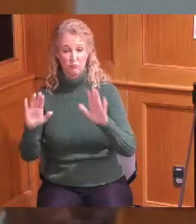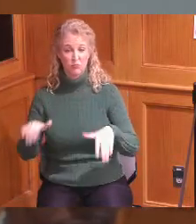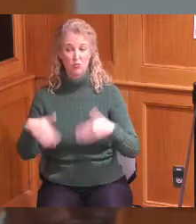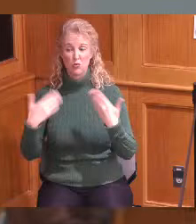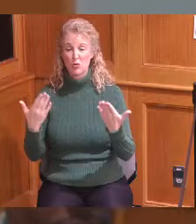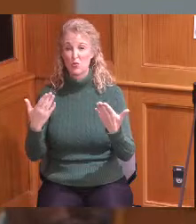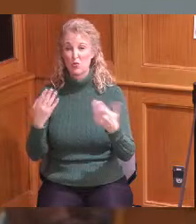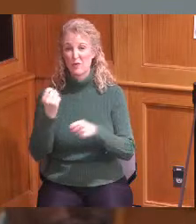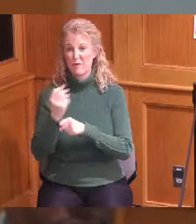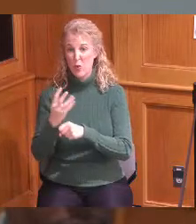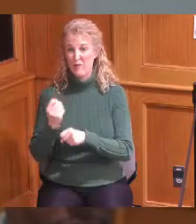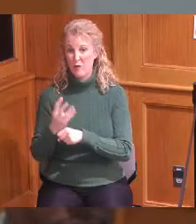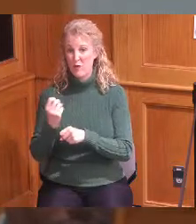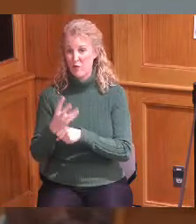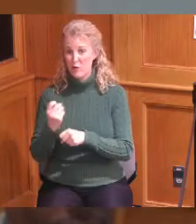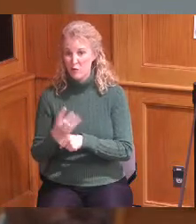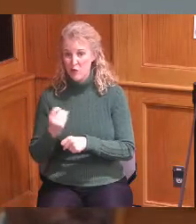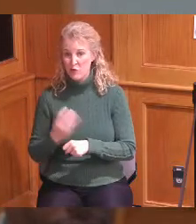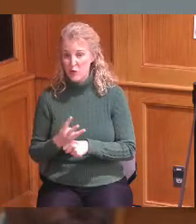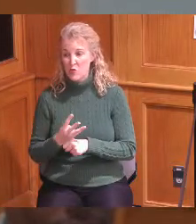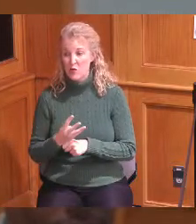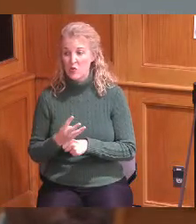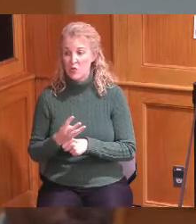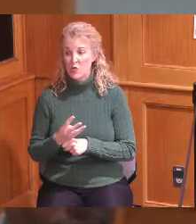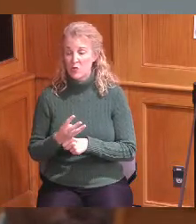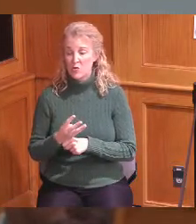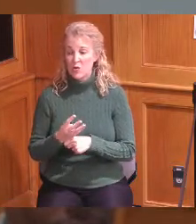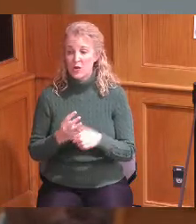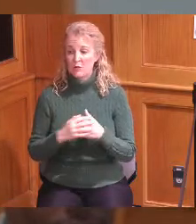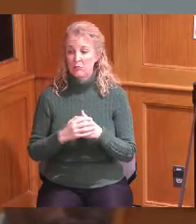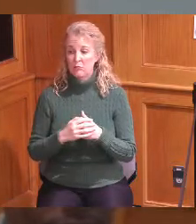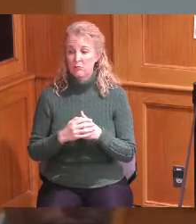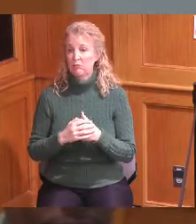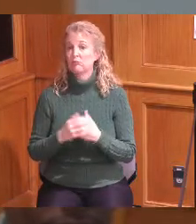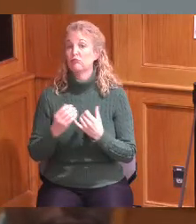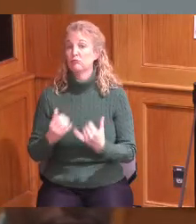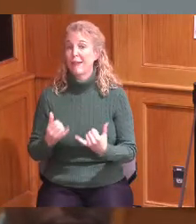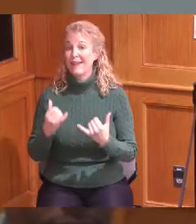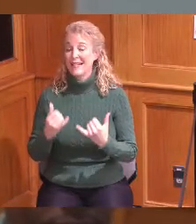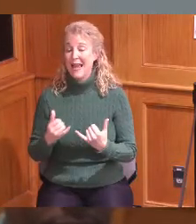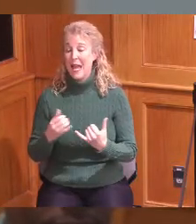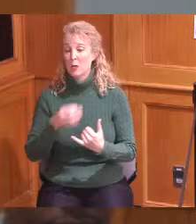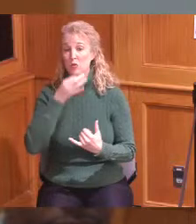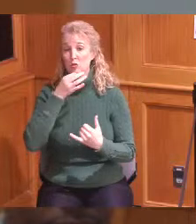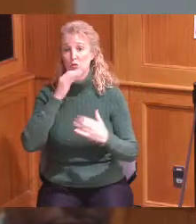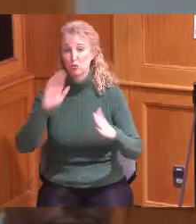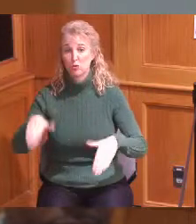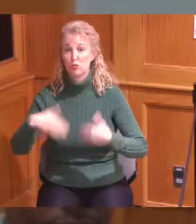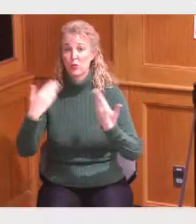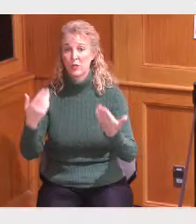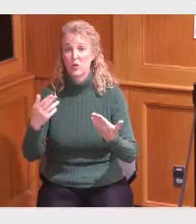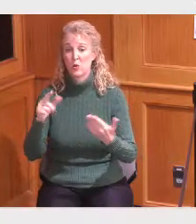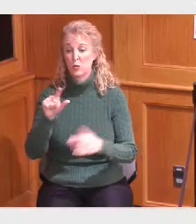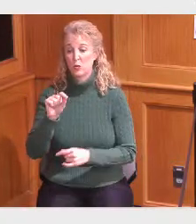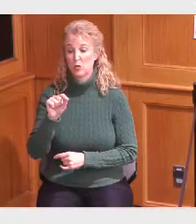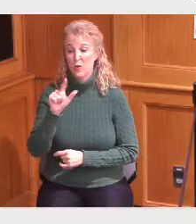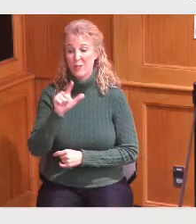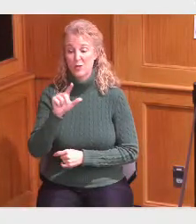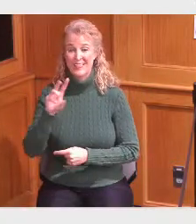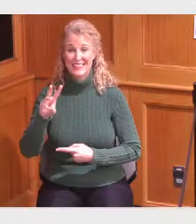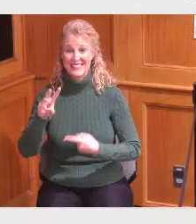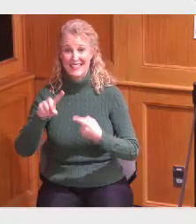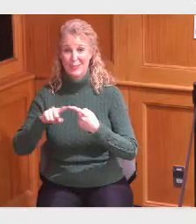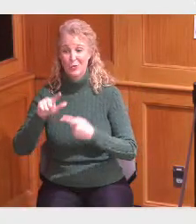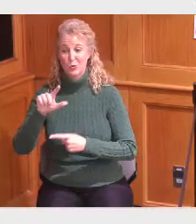4-year terms for 8 times since then. And as I mentioned, it's currently up for renewal for the 2026 to